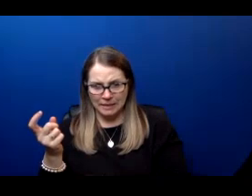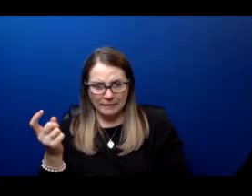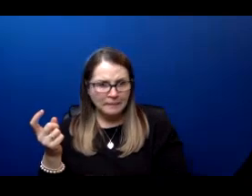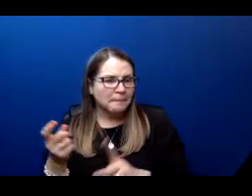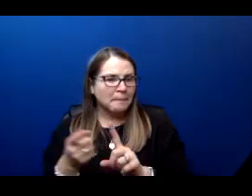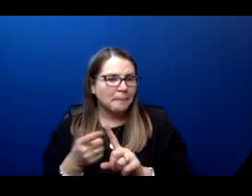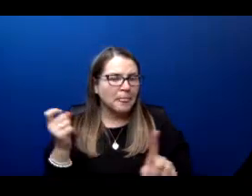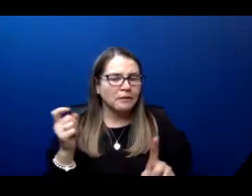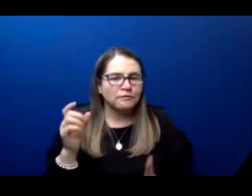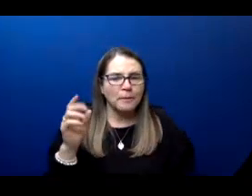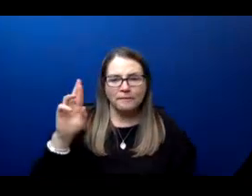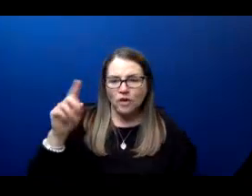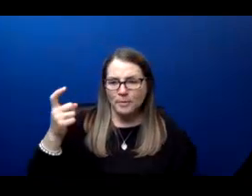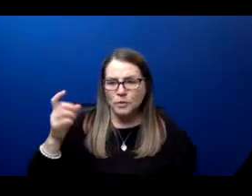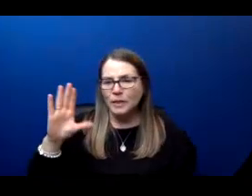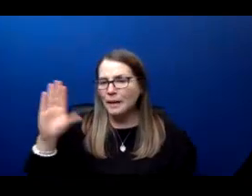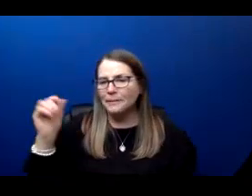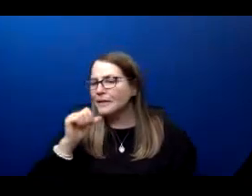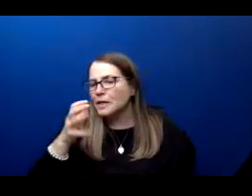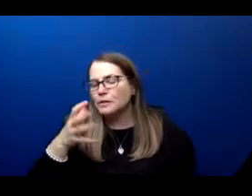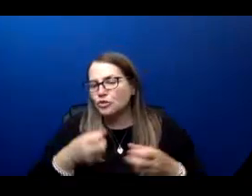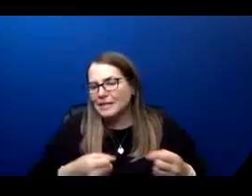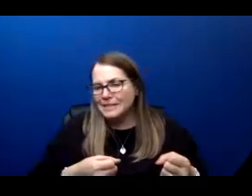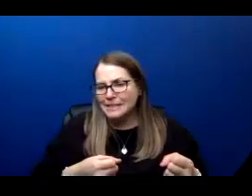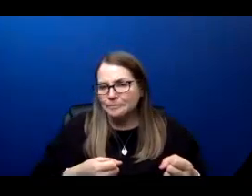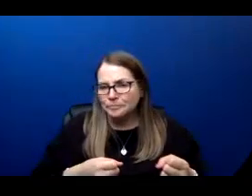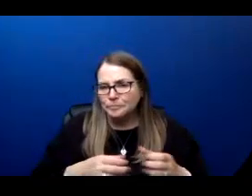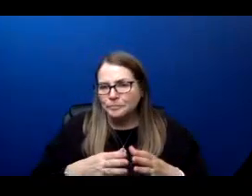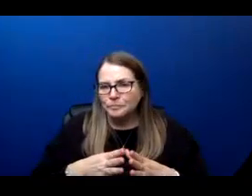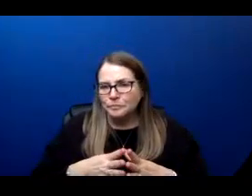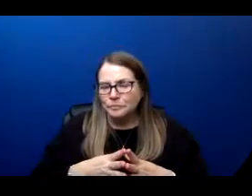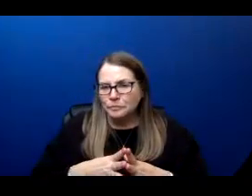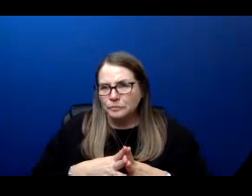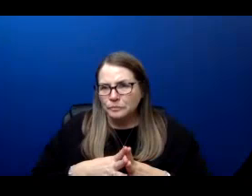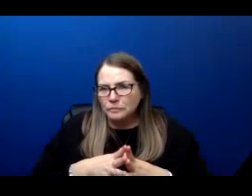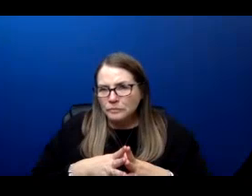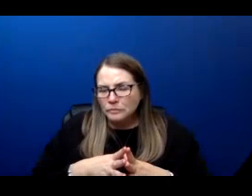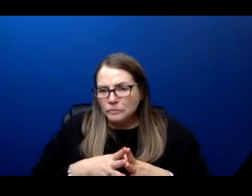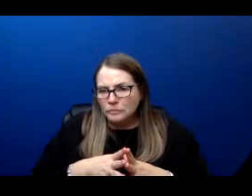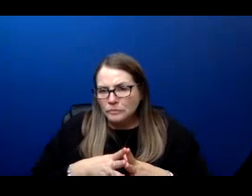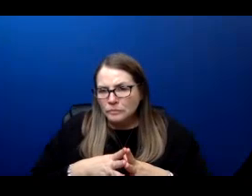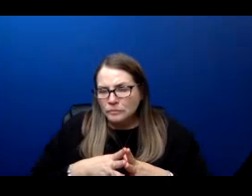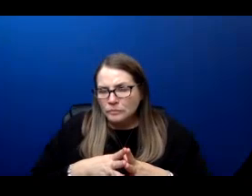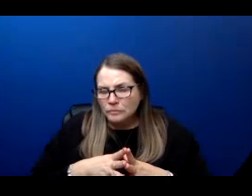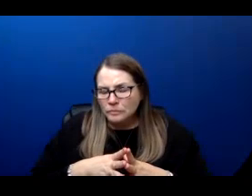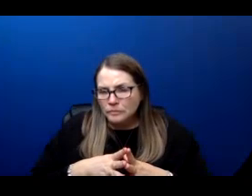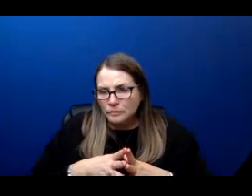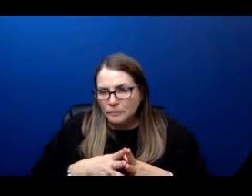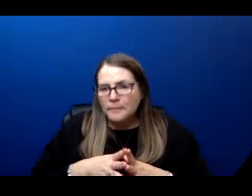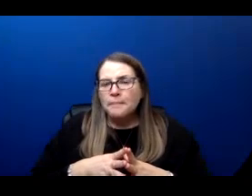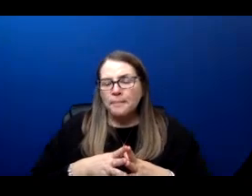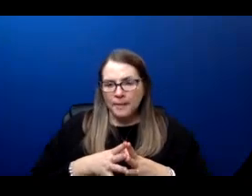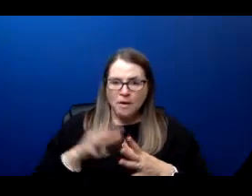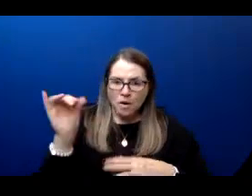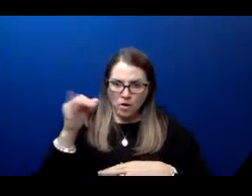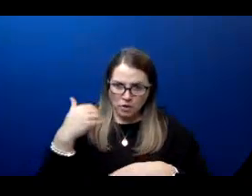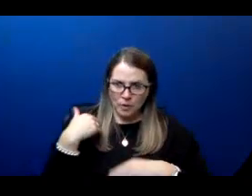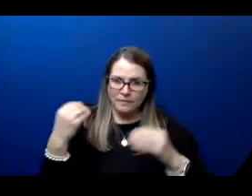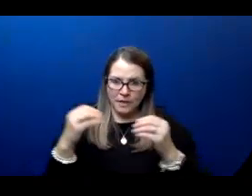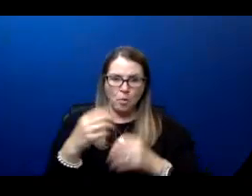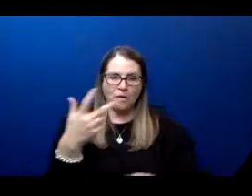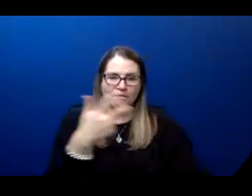pharmaceutical company, they may not trust it. Also, expand vaccination access points, so beyond the traditional settings to